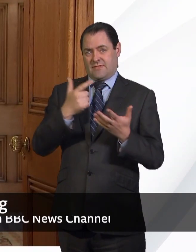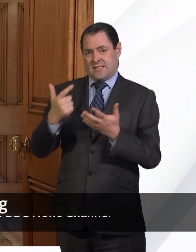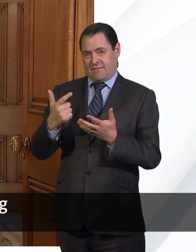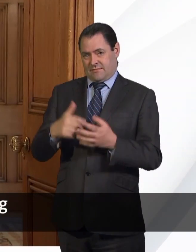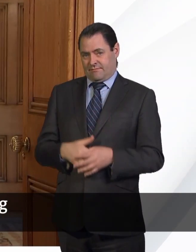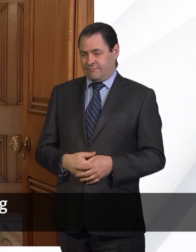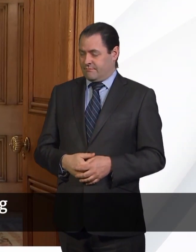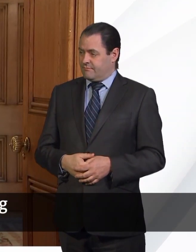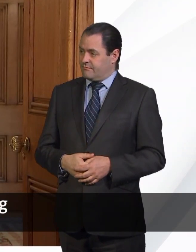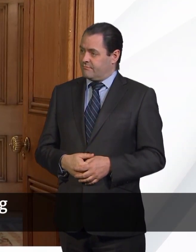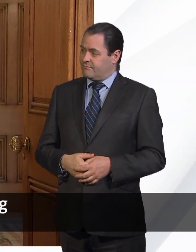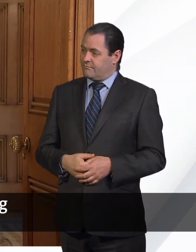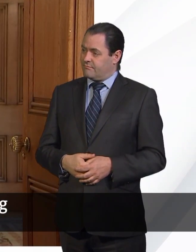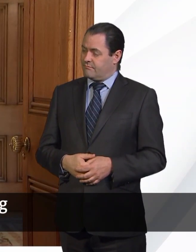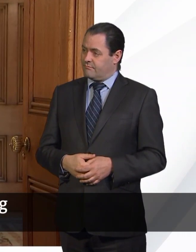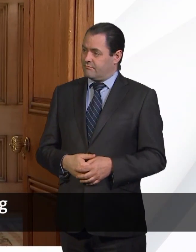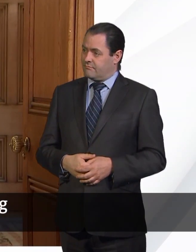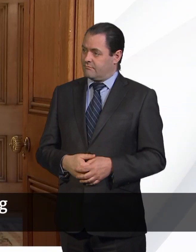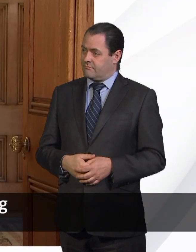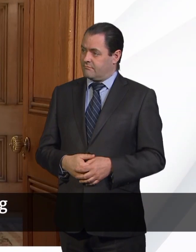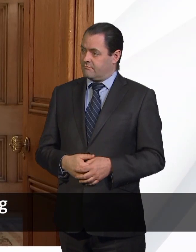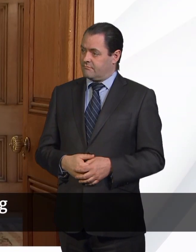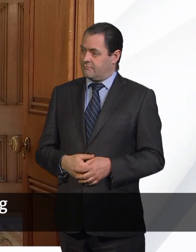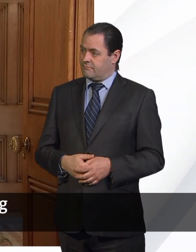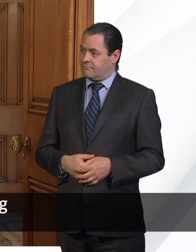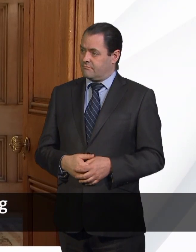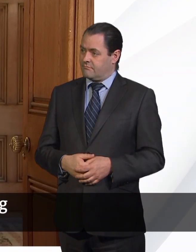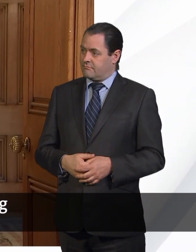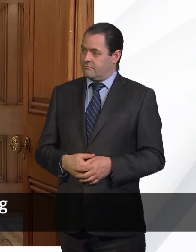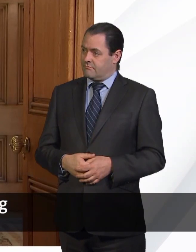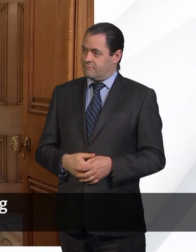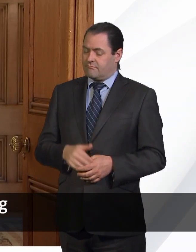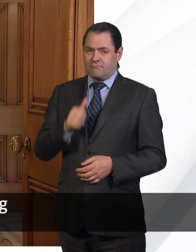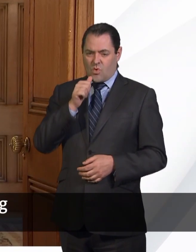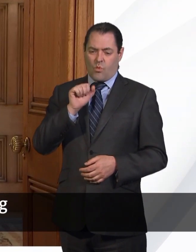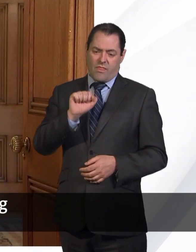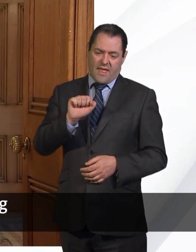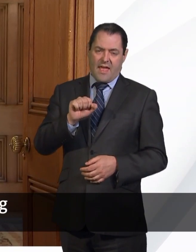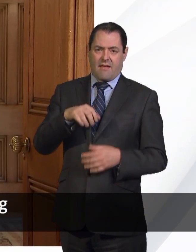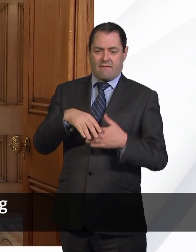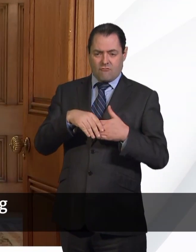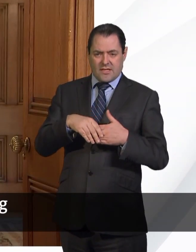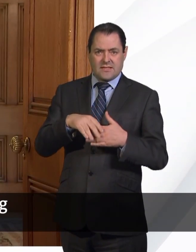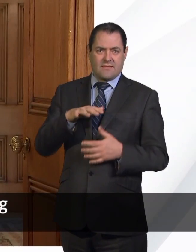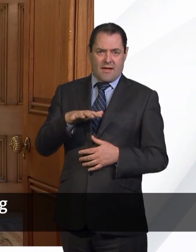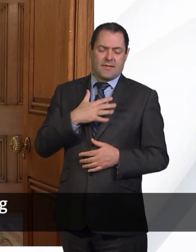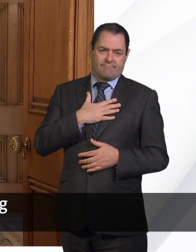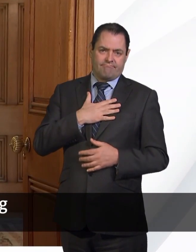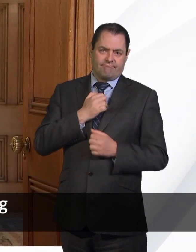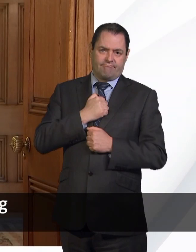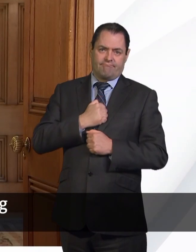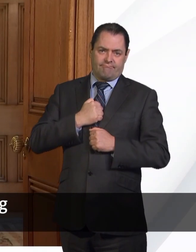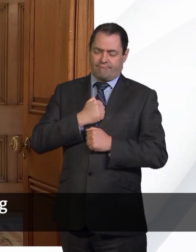377 fatalities since yesterday, and we are with their friends and family in mourning.